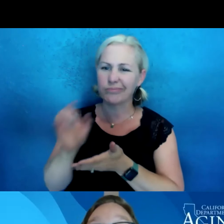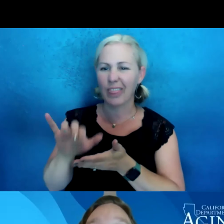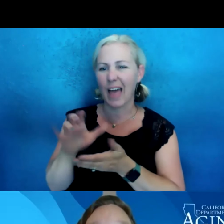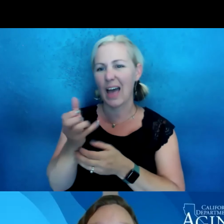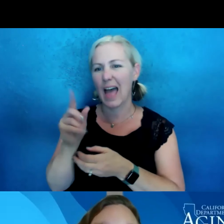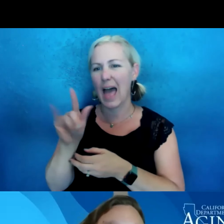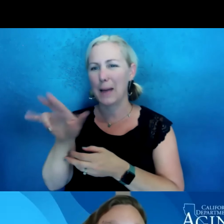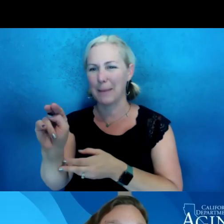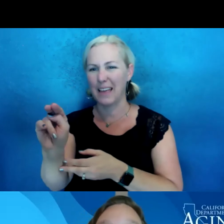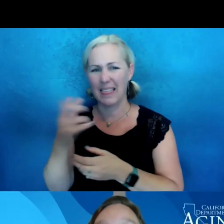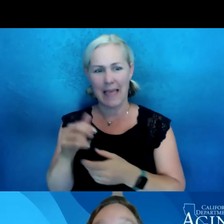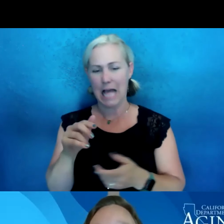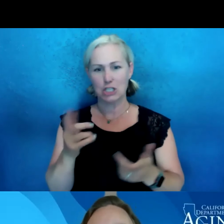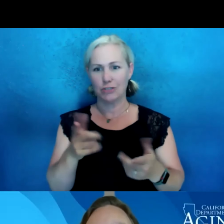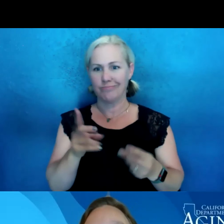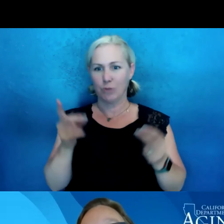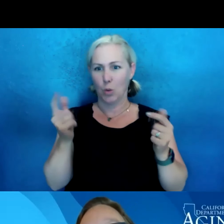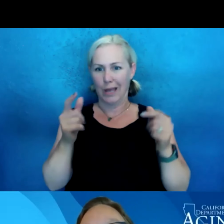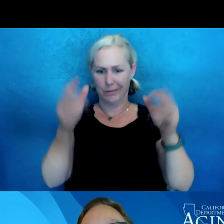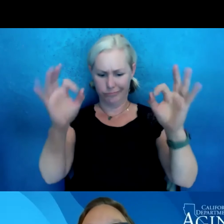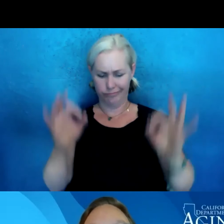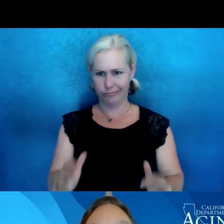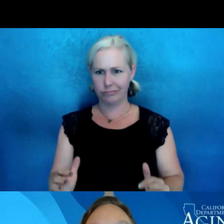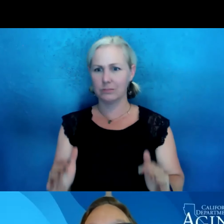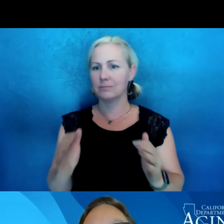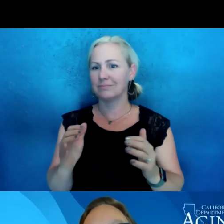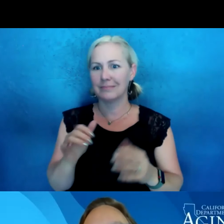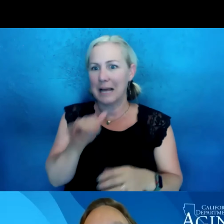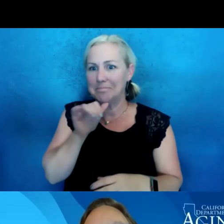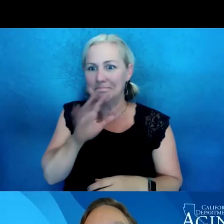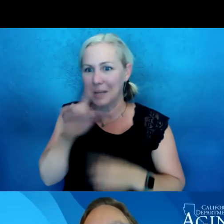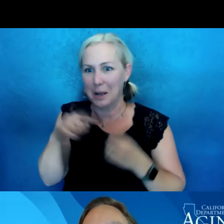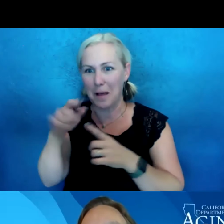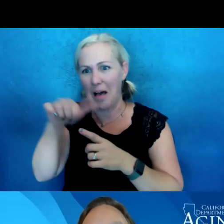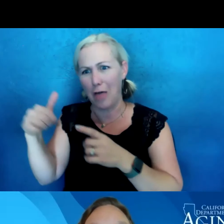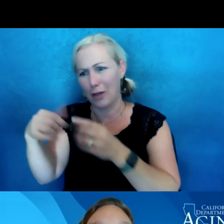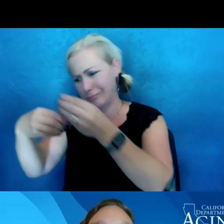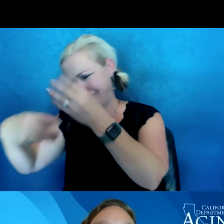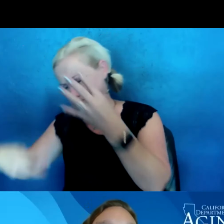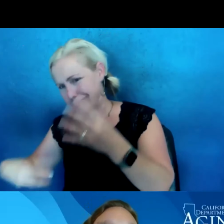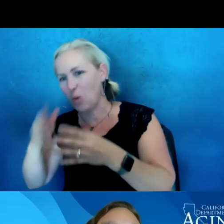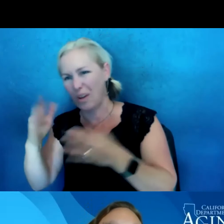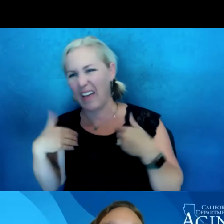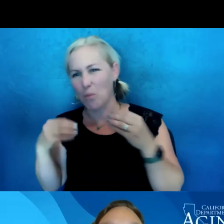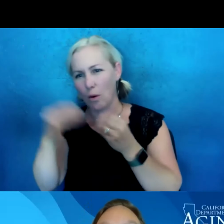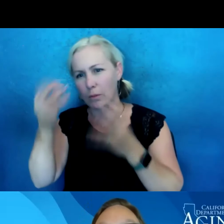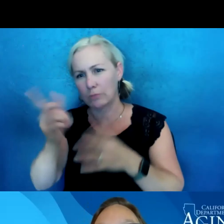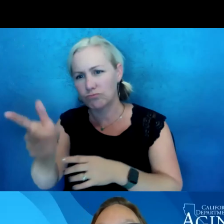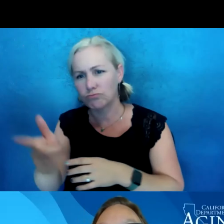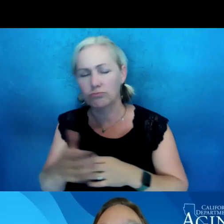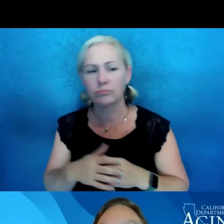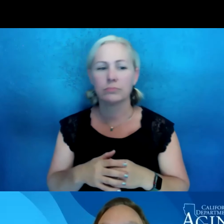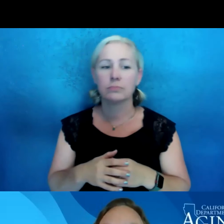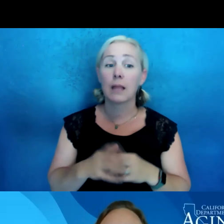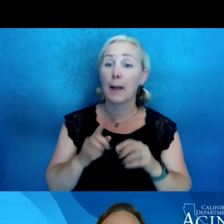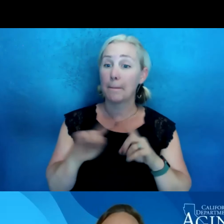That's just a snapshot. I didn't even talk about some of the other investments, and we'll have more on that at future convenings. But there is